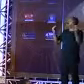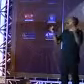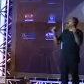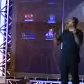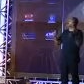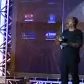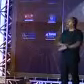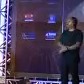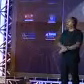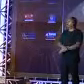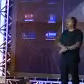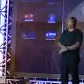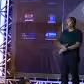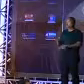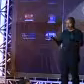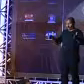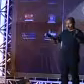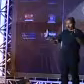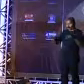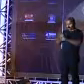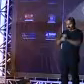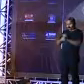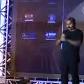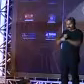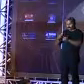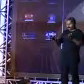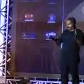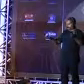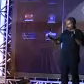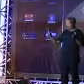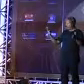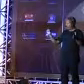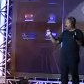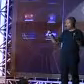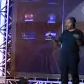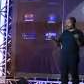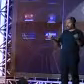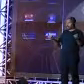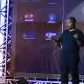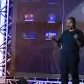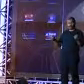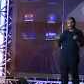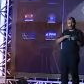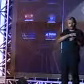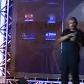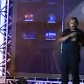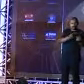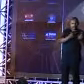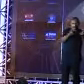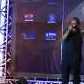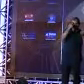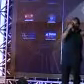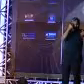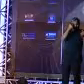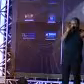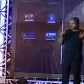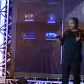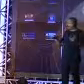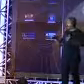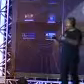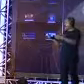And if you say, well, there's a sense in which globalization began with Bretton Woods,